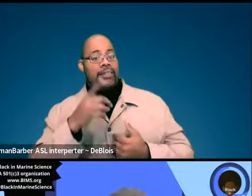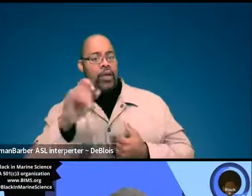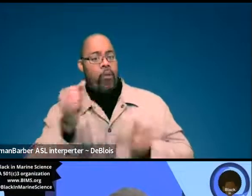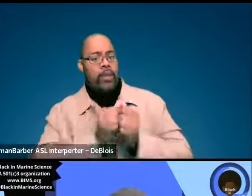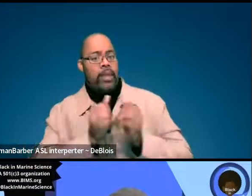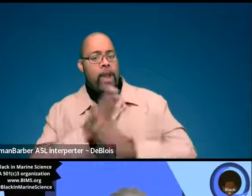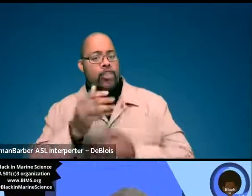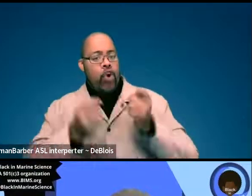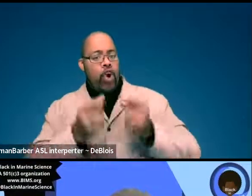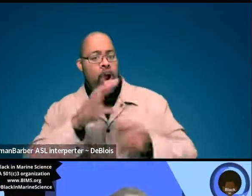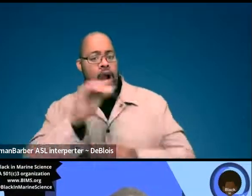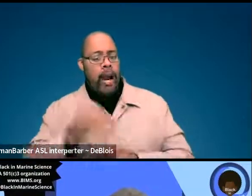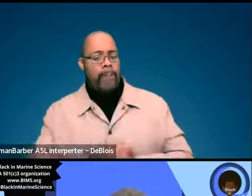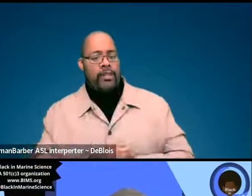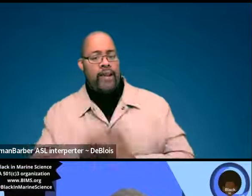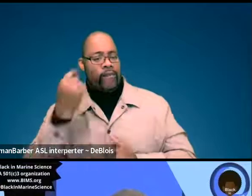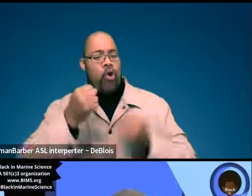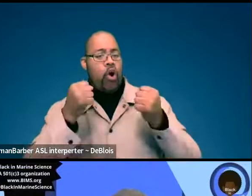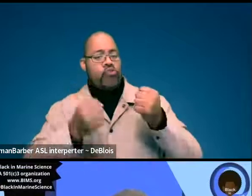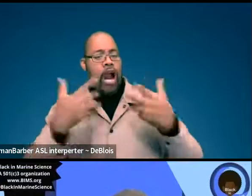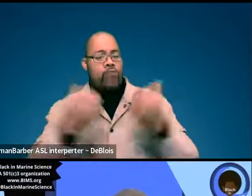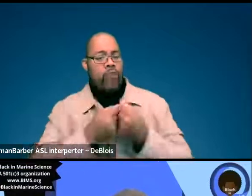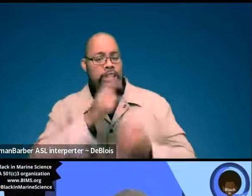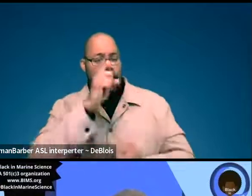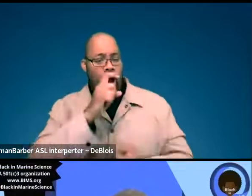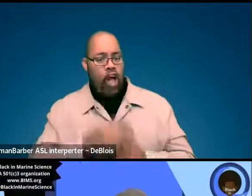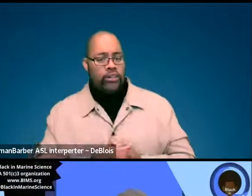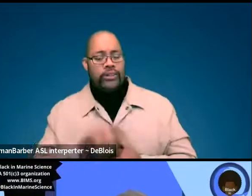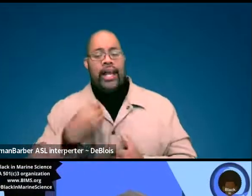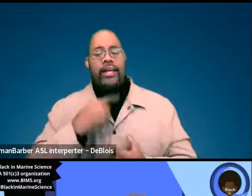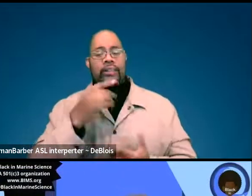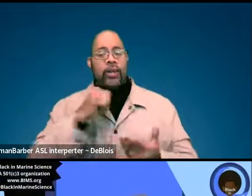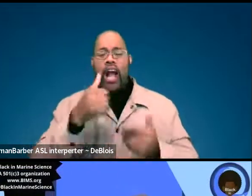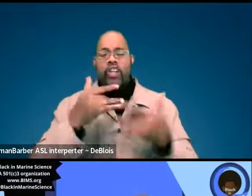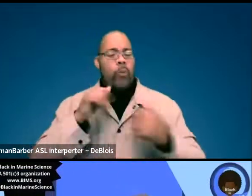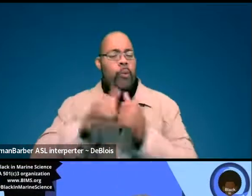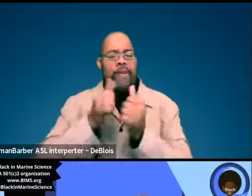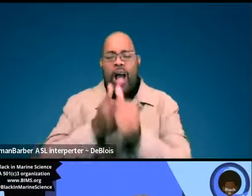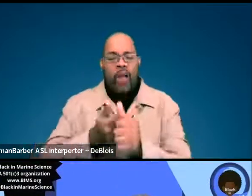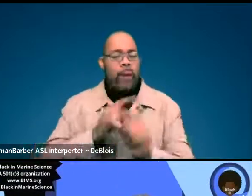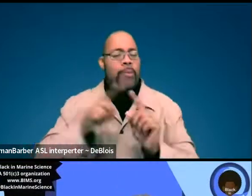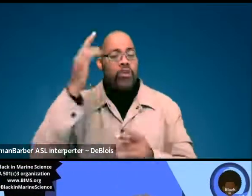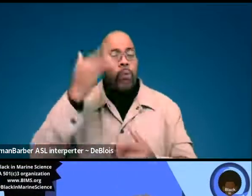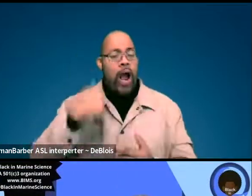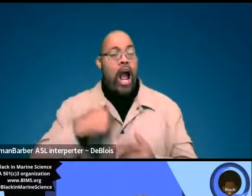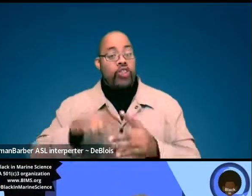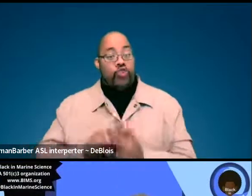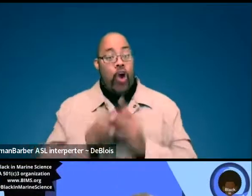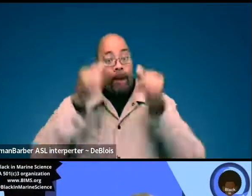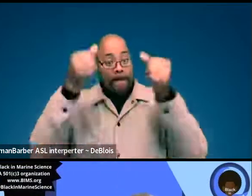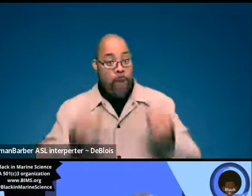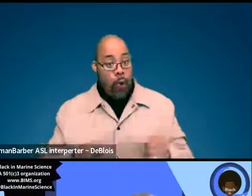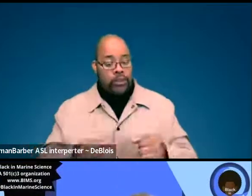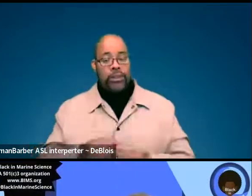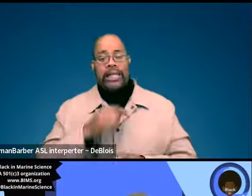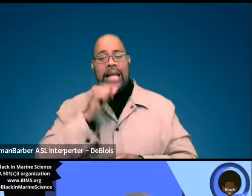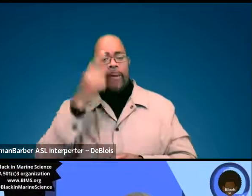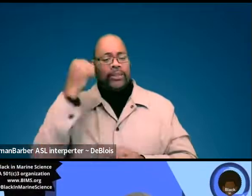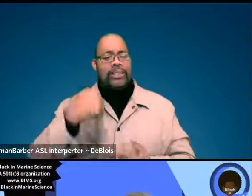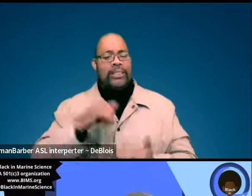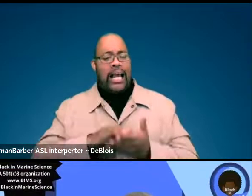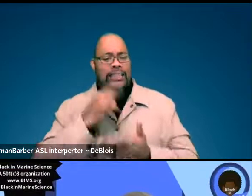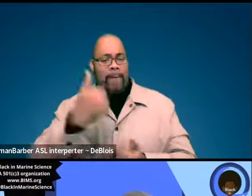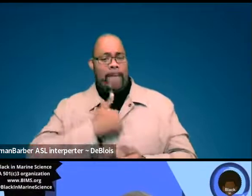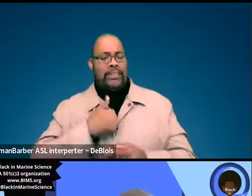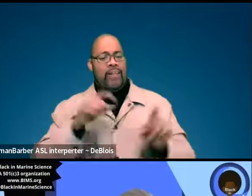car company. So I'm not concerned about the followers at all. But the reason why I started posting is because I didn't see